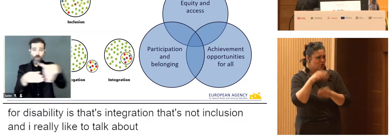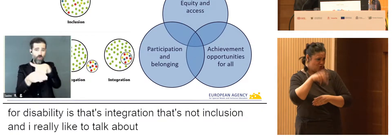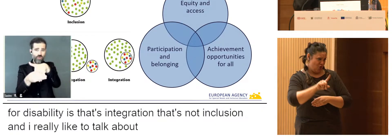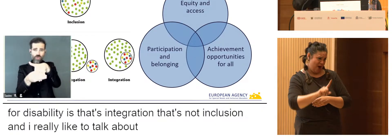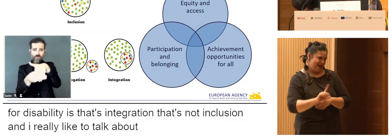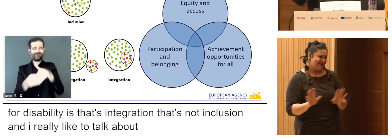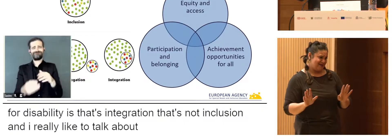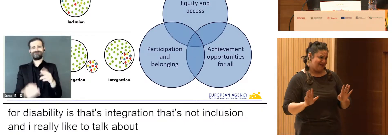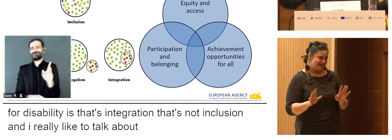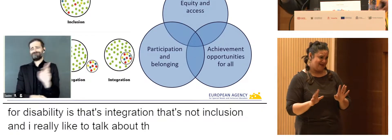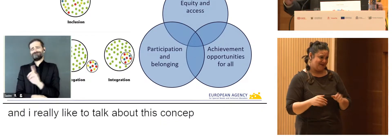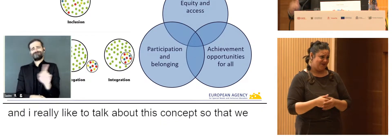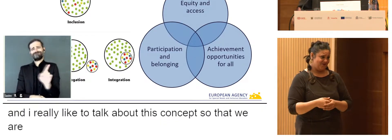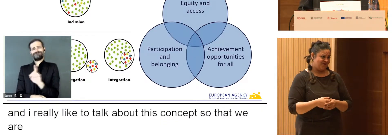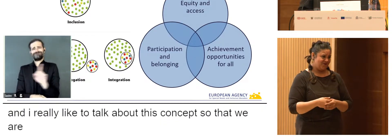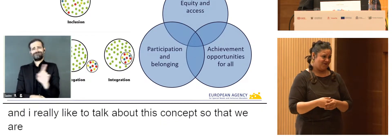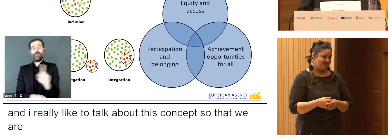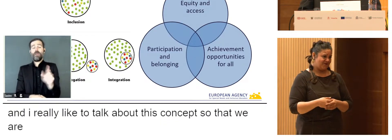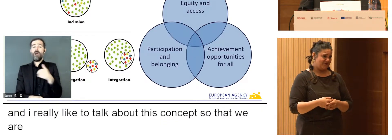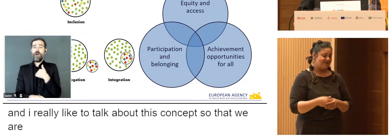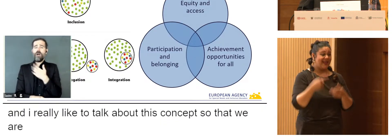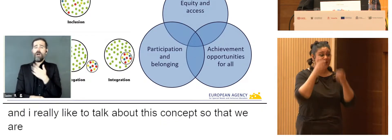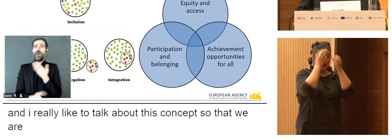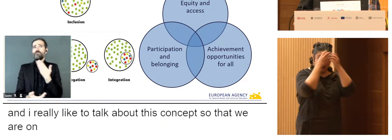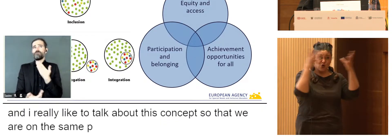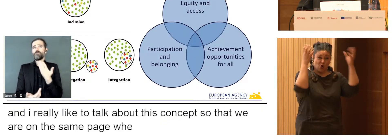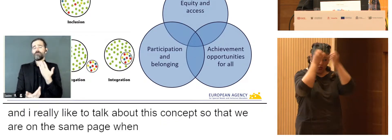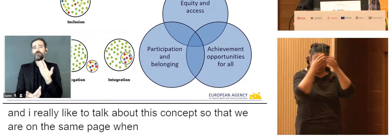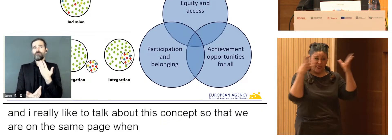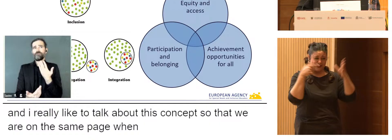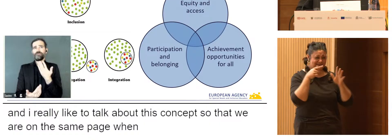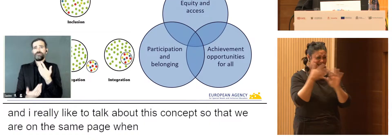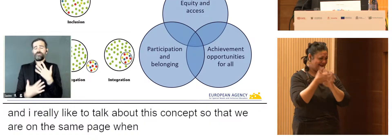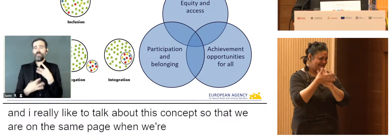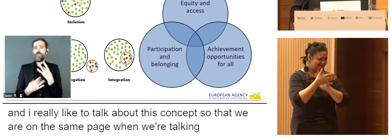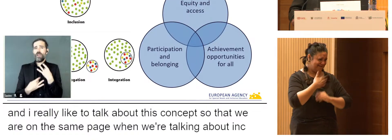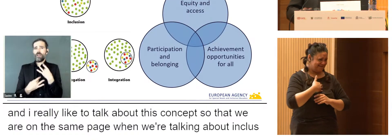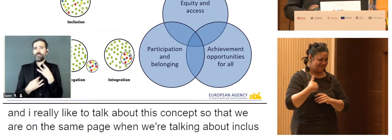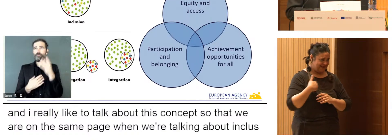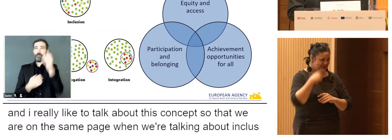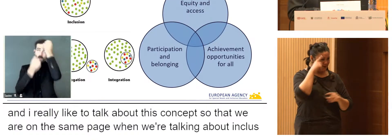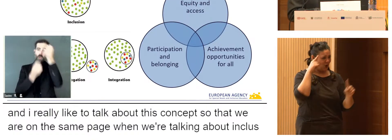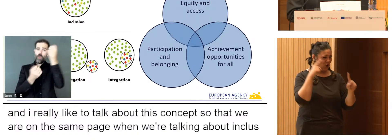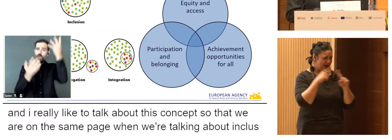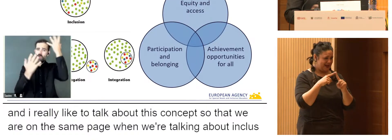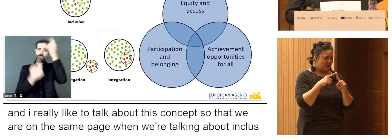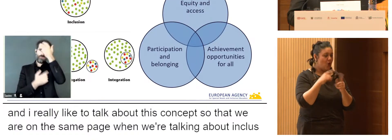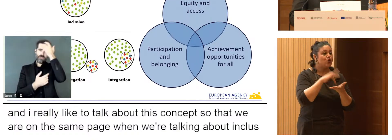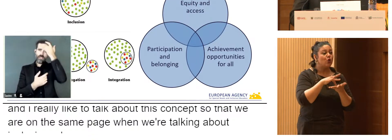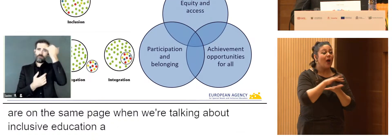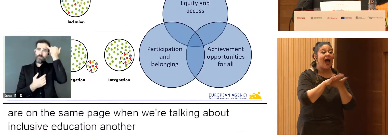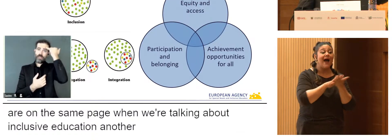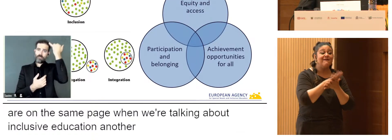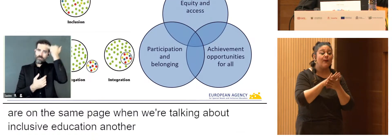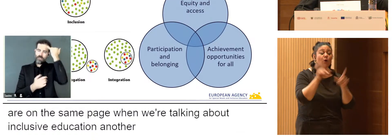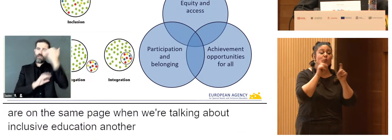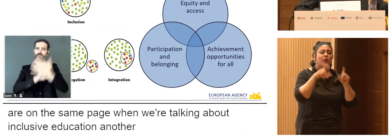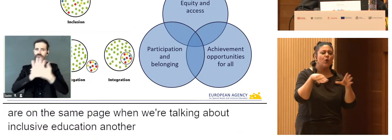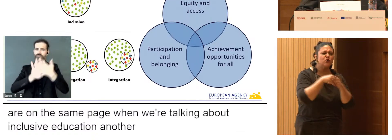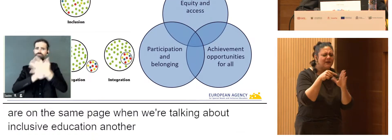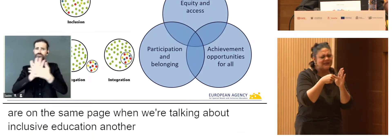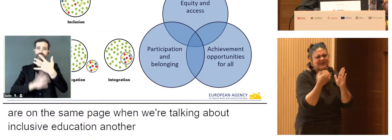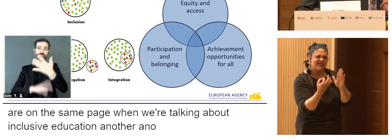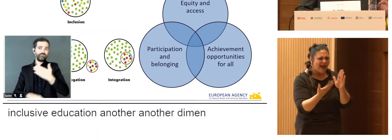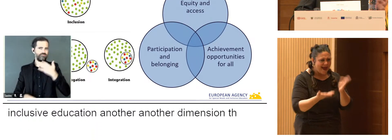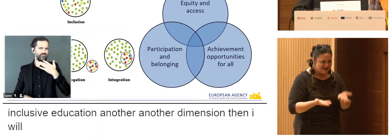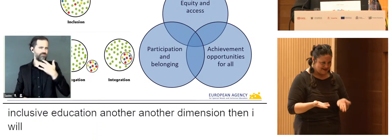so that we are on the same page when we're talking about inclusive education. Another dimension, and I will come